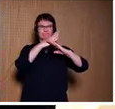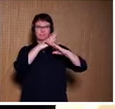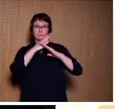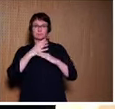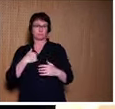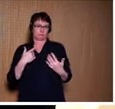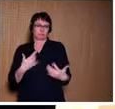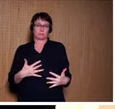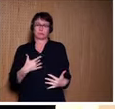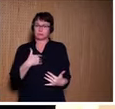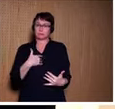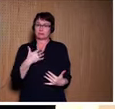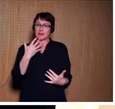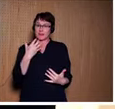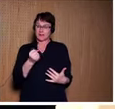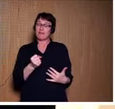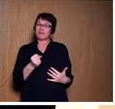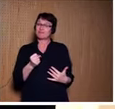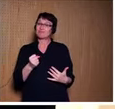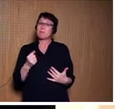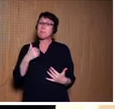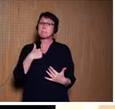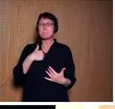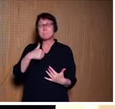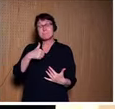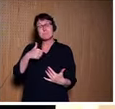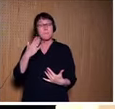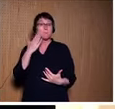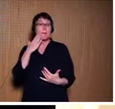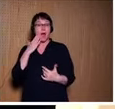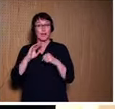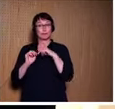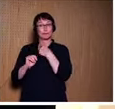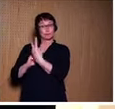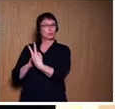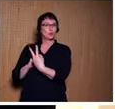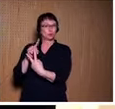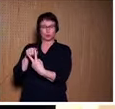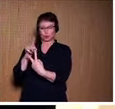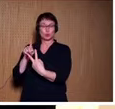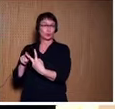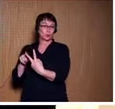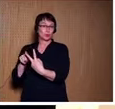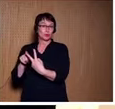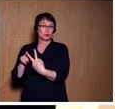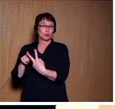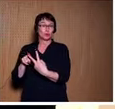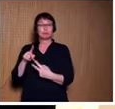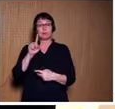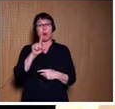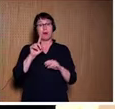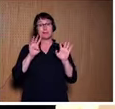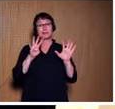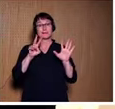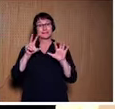born to two mothers in the U.S. in the 1980s. A time when the U.S. Christian right was beginning to fuel